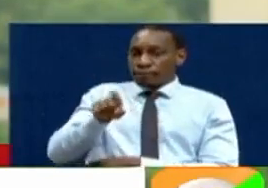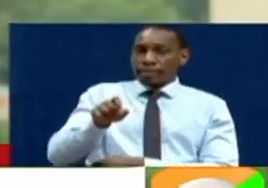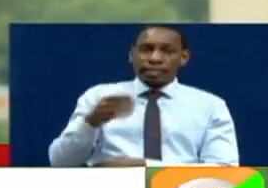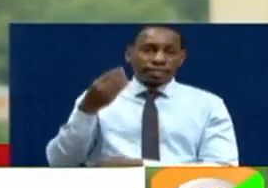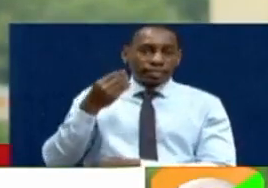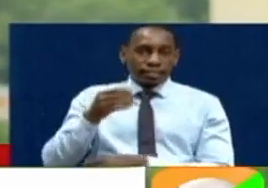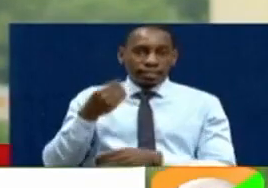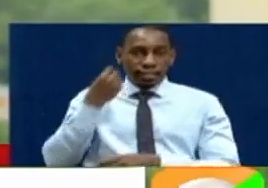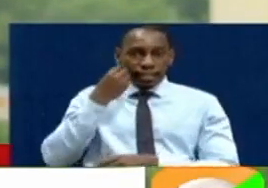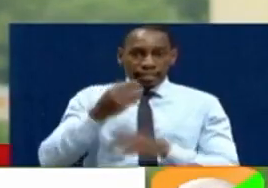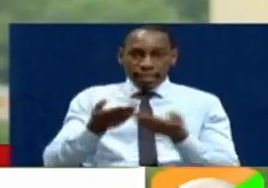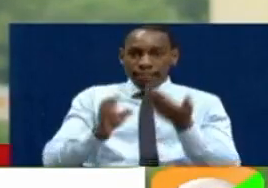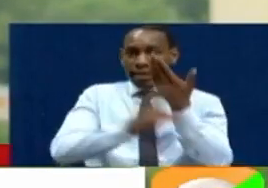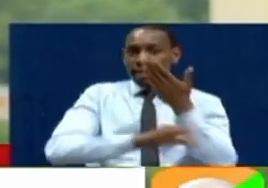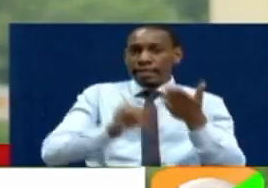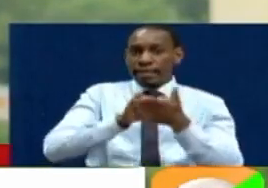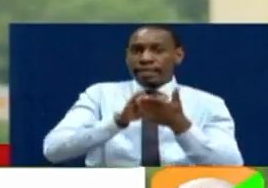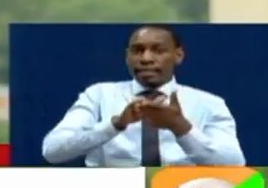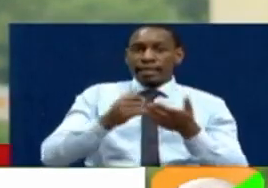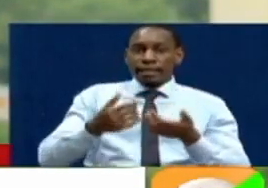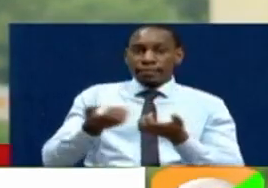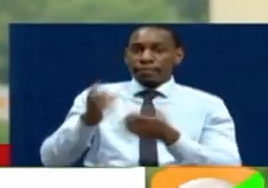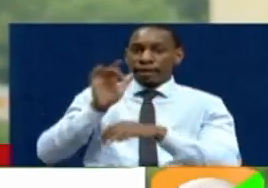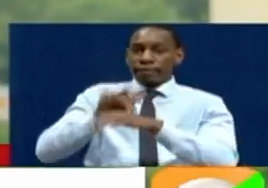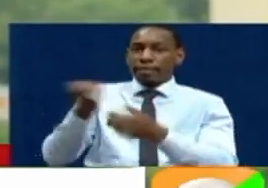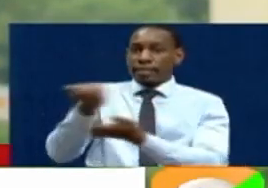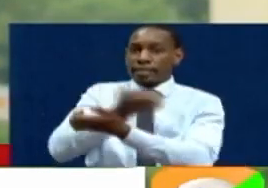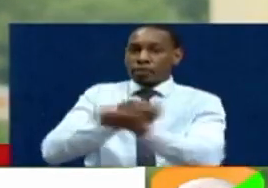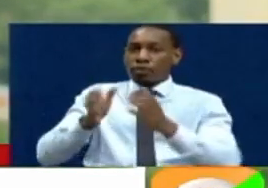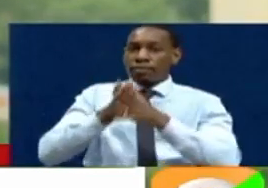the country that has brought giant economies in the